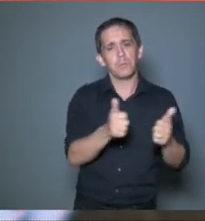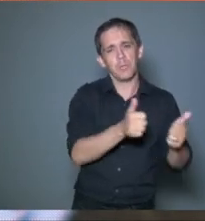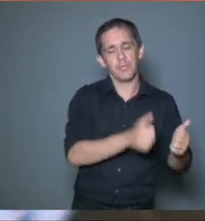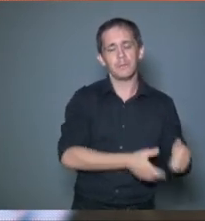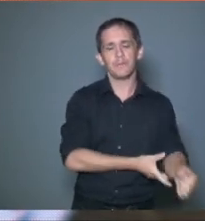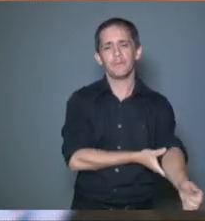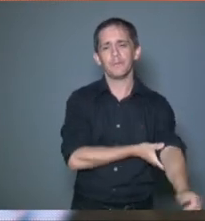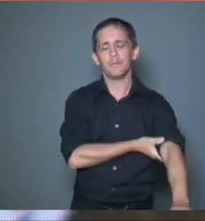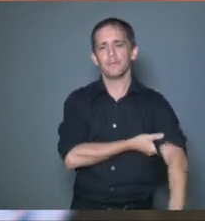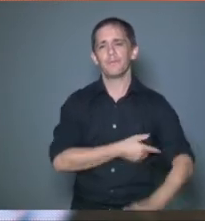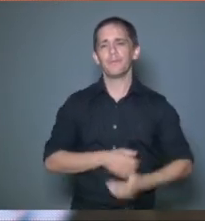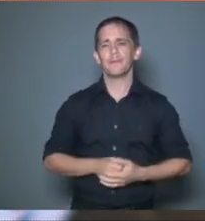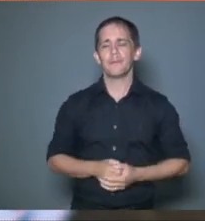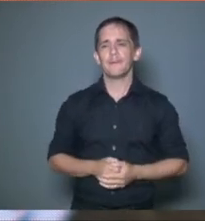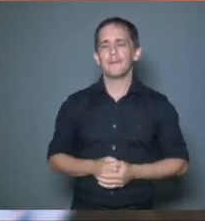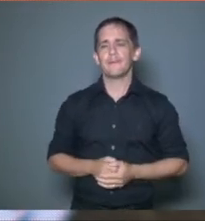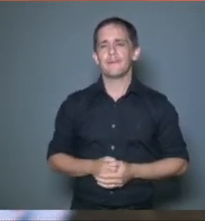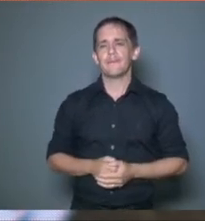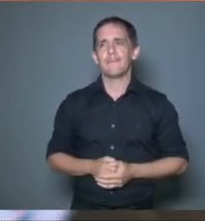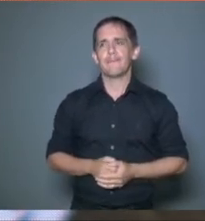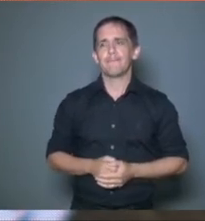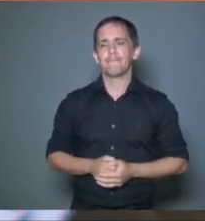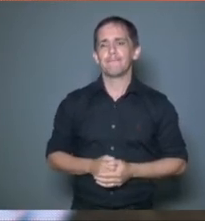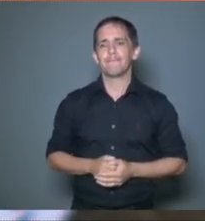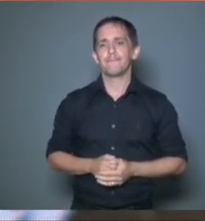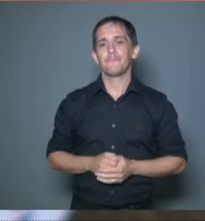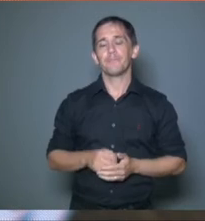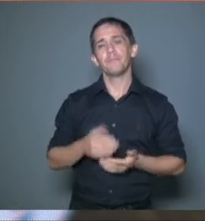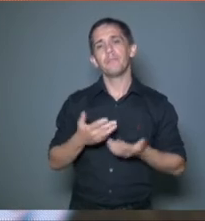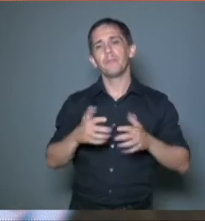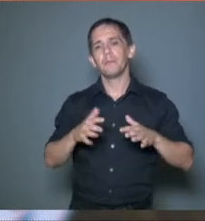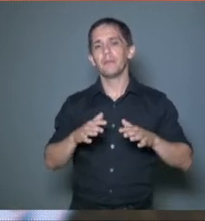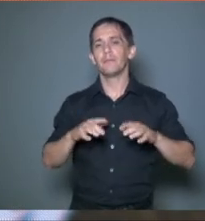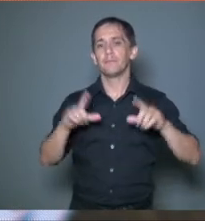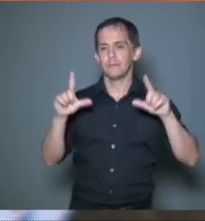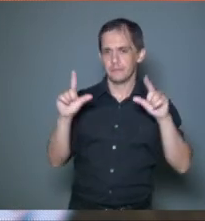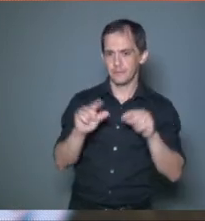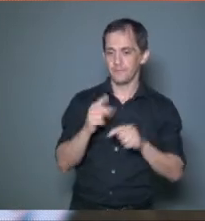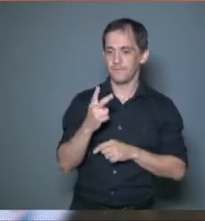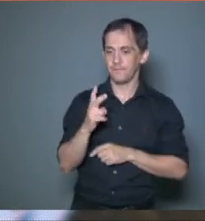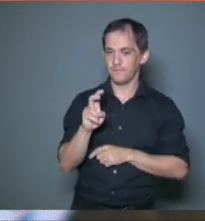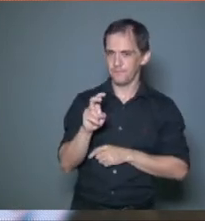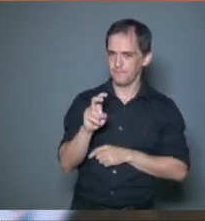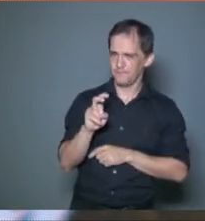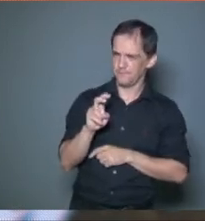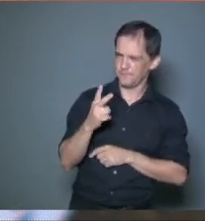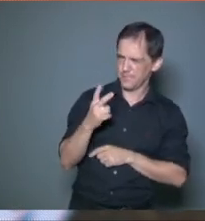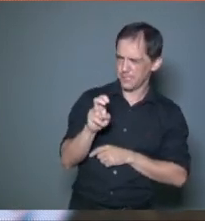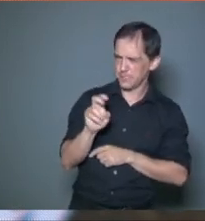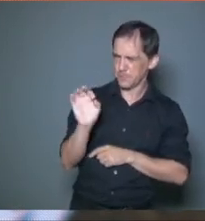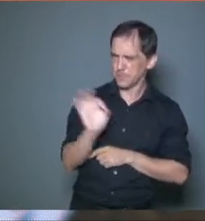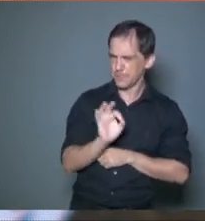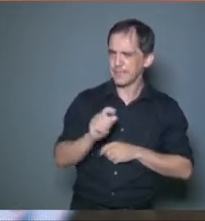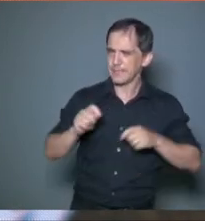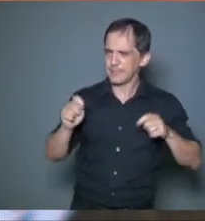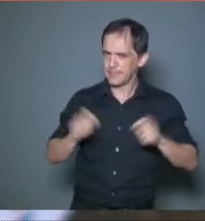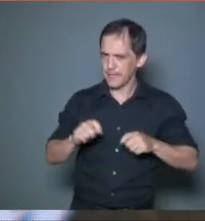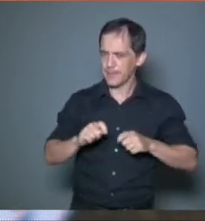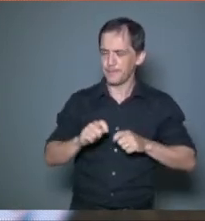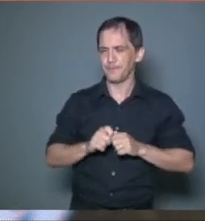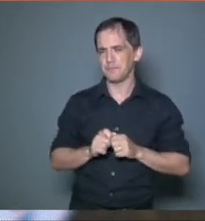any decrease in yield. So that's why I said 20 to 25% reduction.